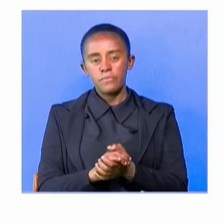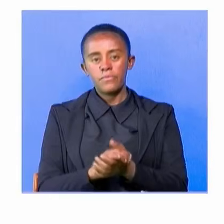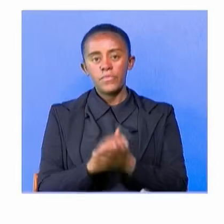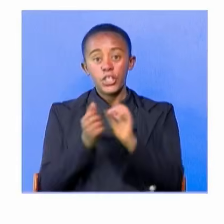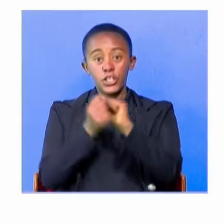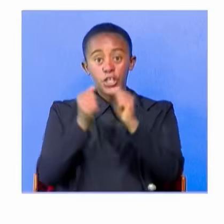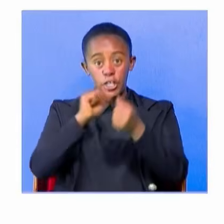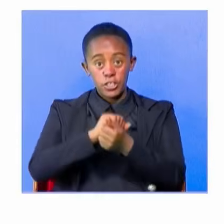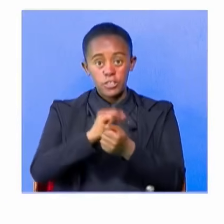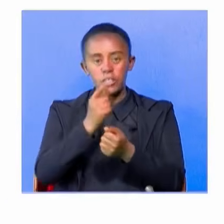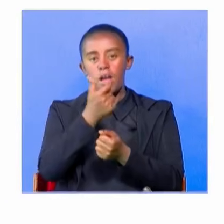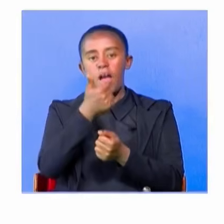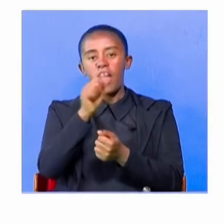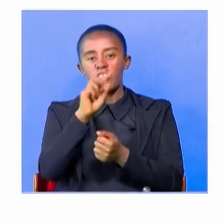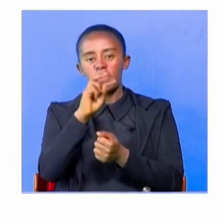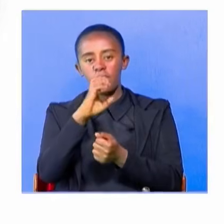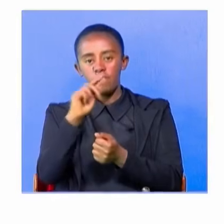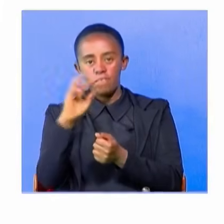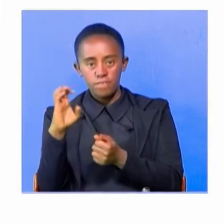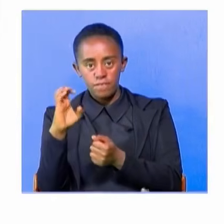active tenses